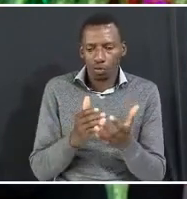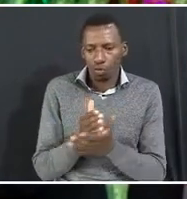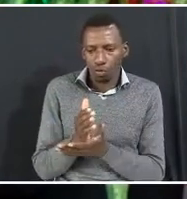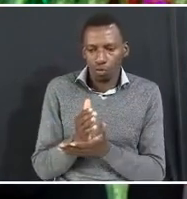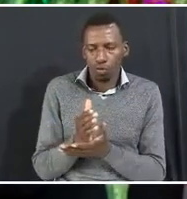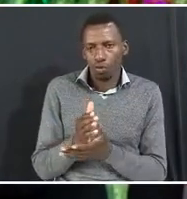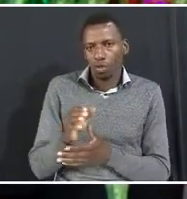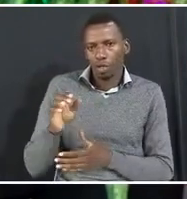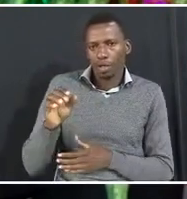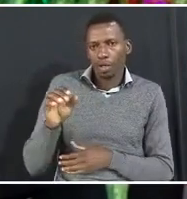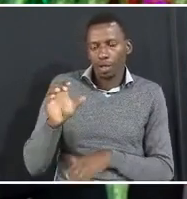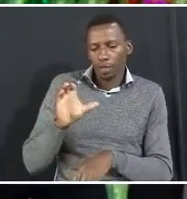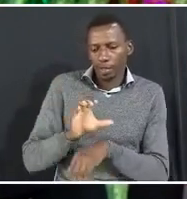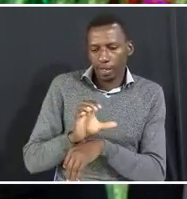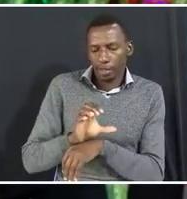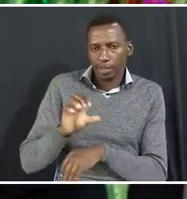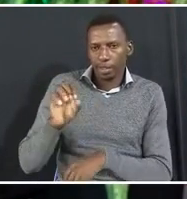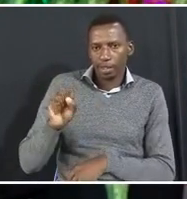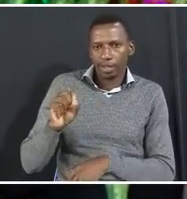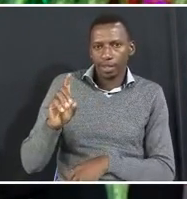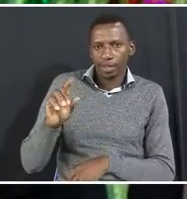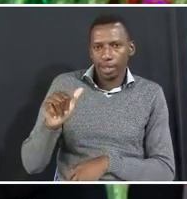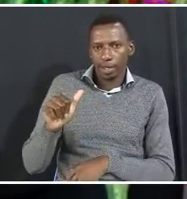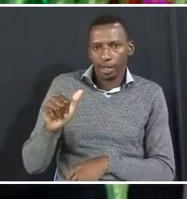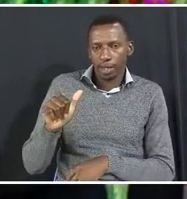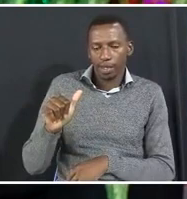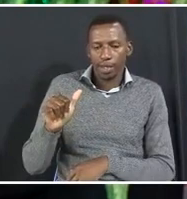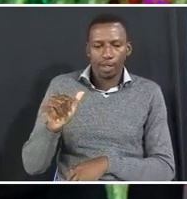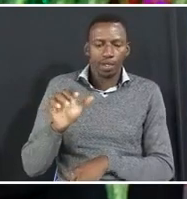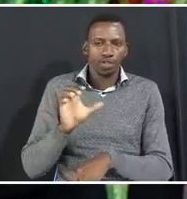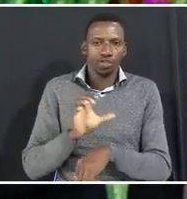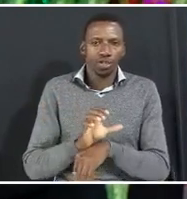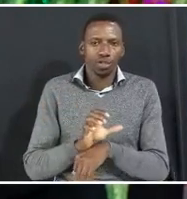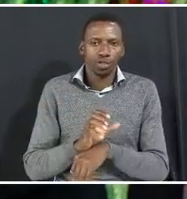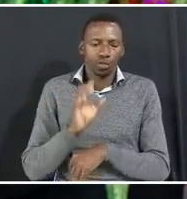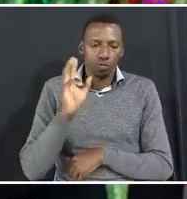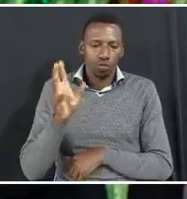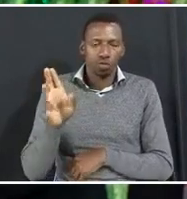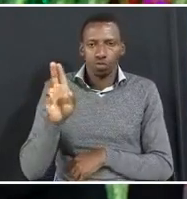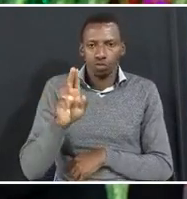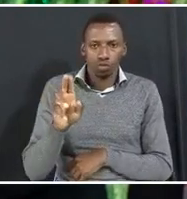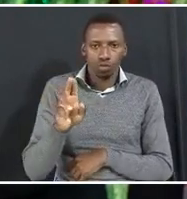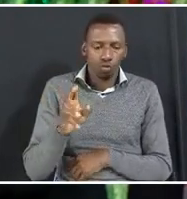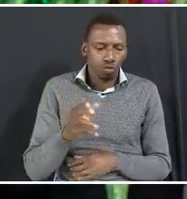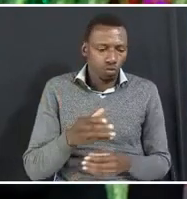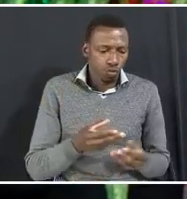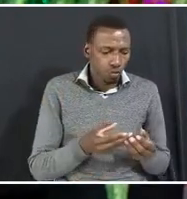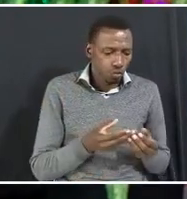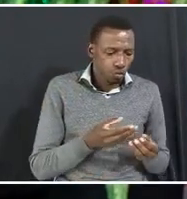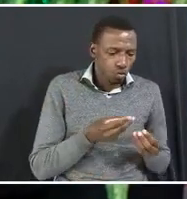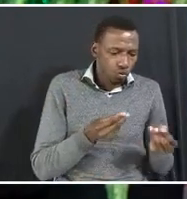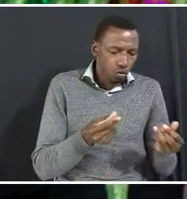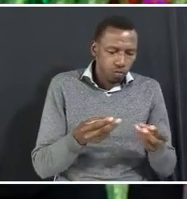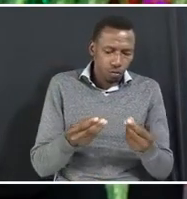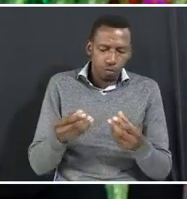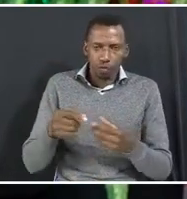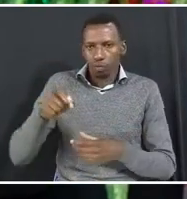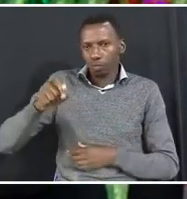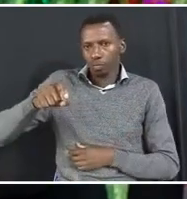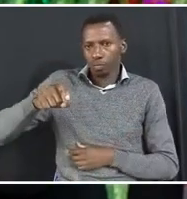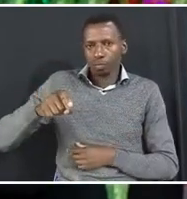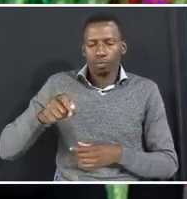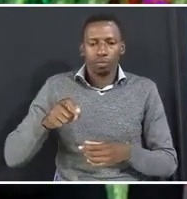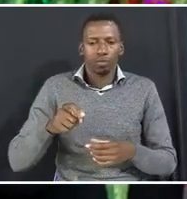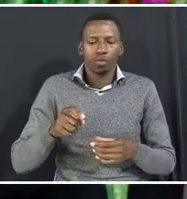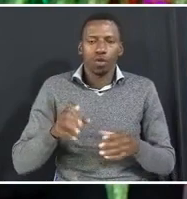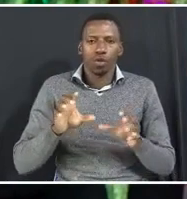church, or Seventh-day Adventist church, therefore, will use to address the needs of the immediate community